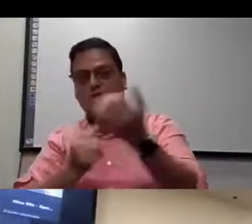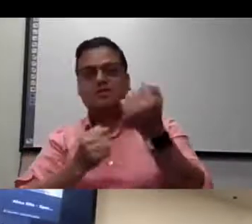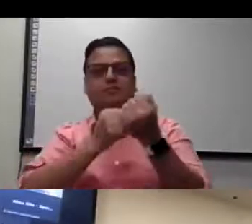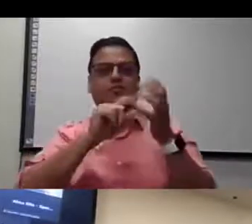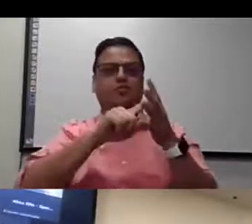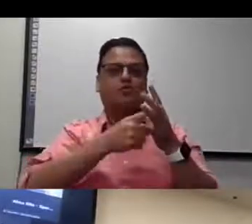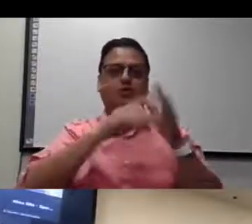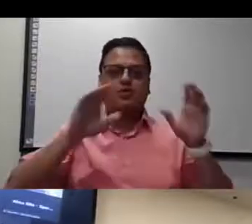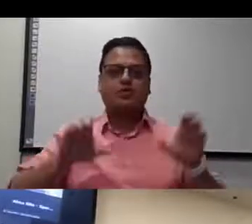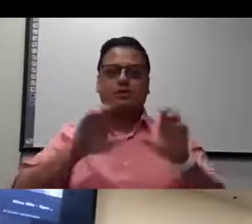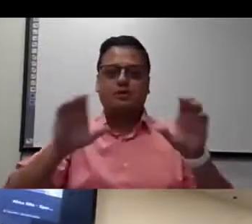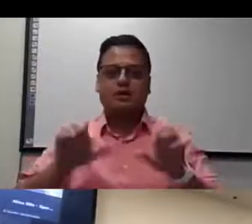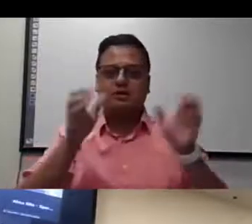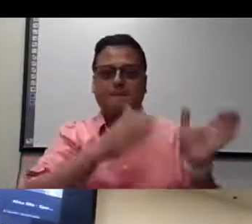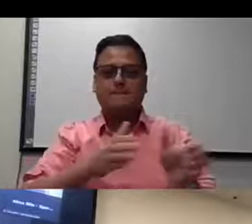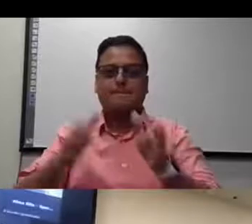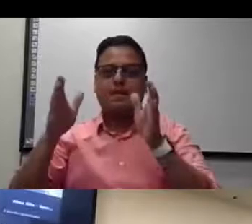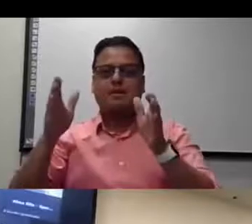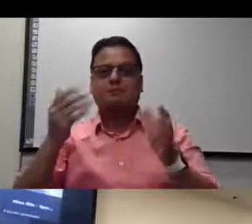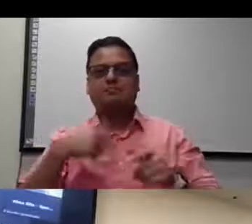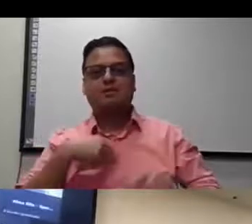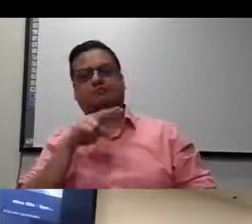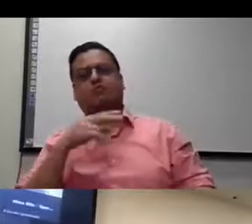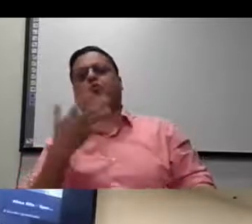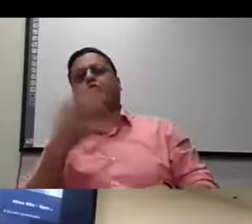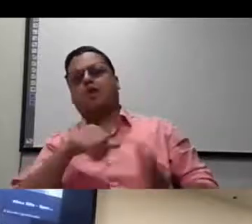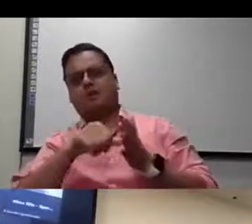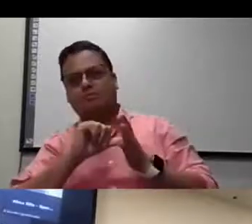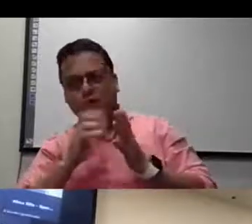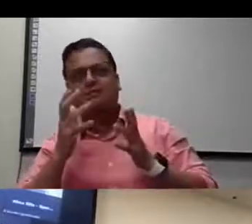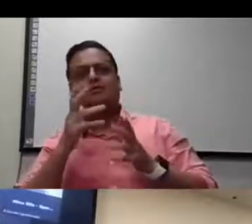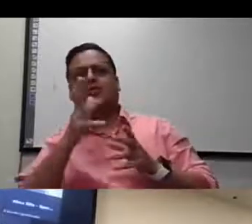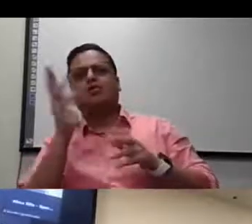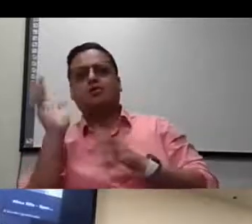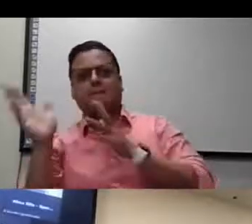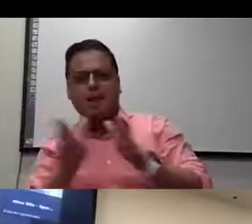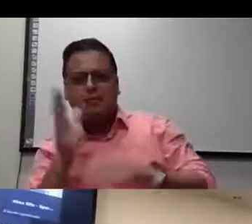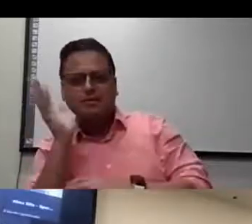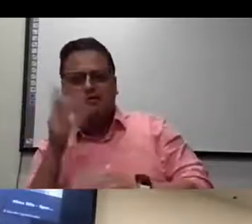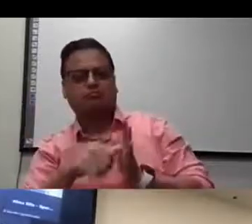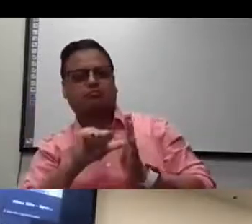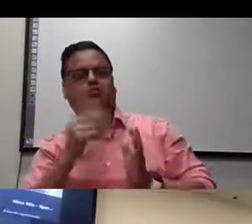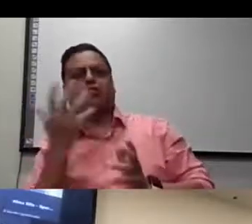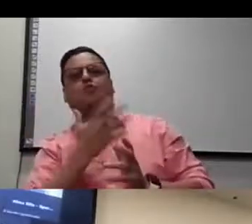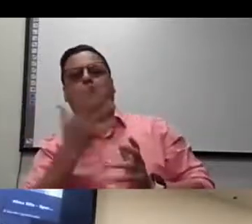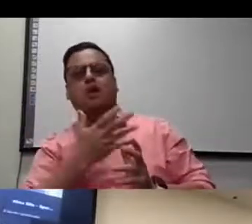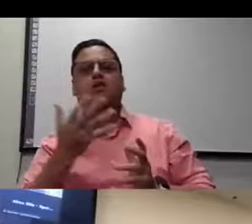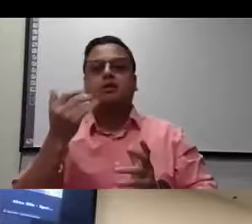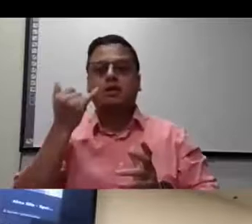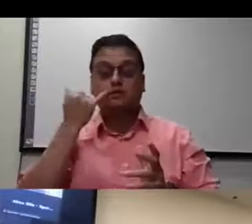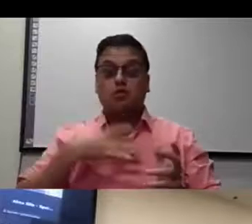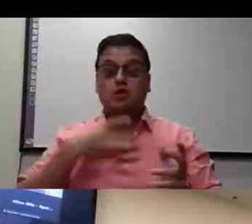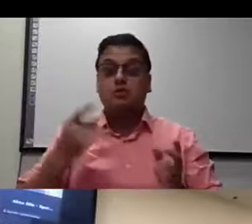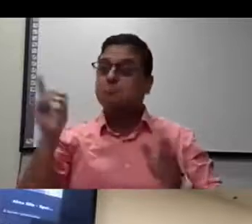action plan, and I was really impressed by the plan and the presentation. So if you're interested in housing, I would just encourage people to check that